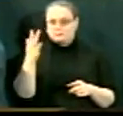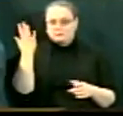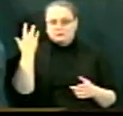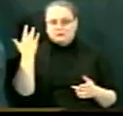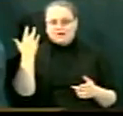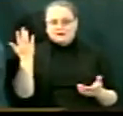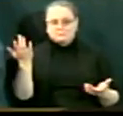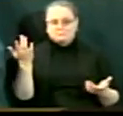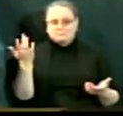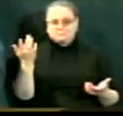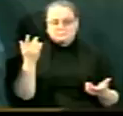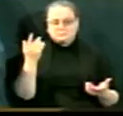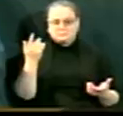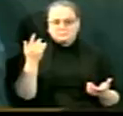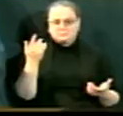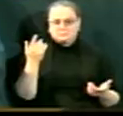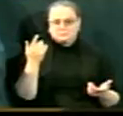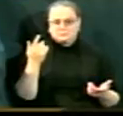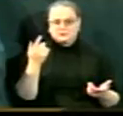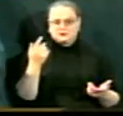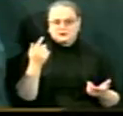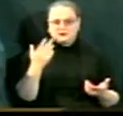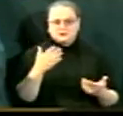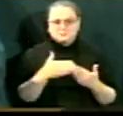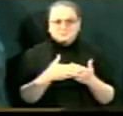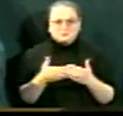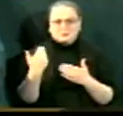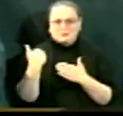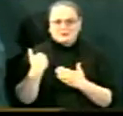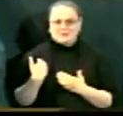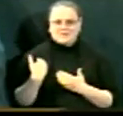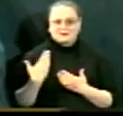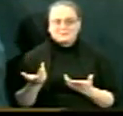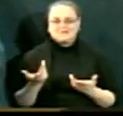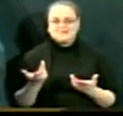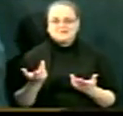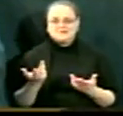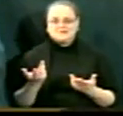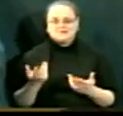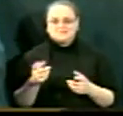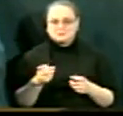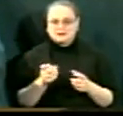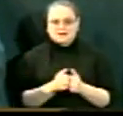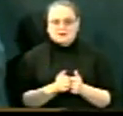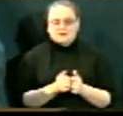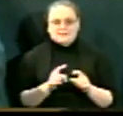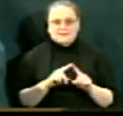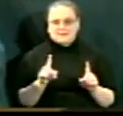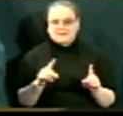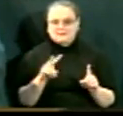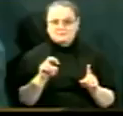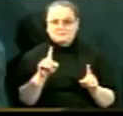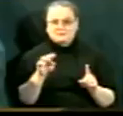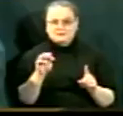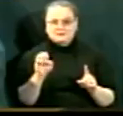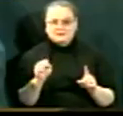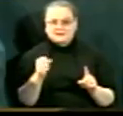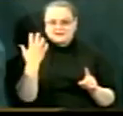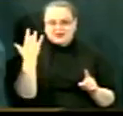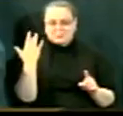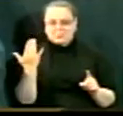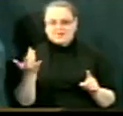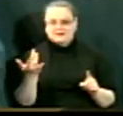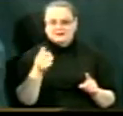why we decide. Is it too burdensome for us to deal with different vendors? Is that why